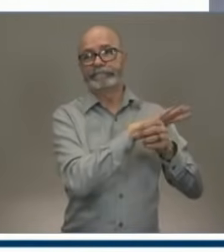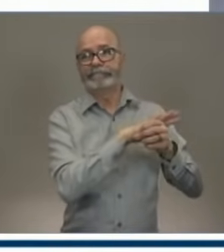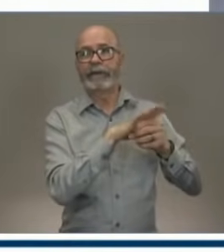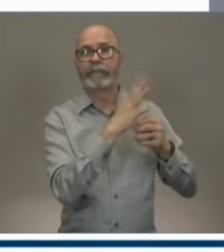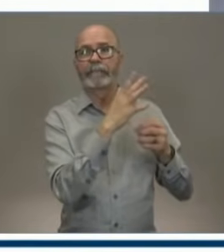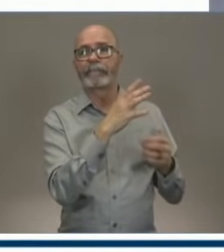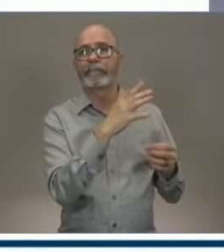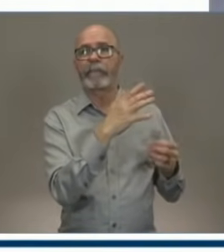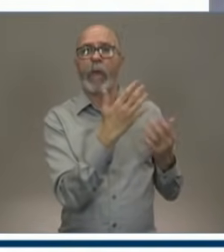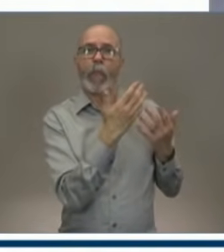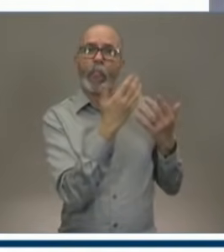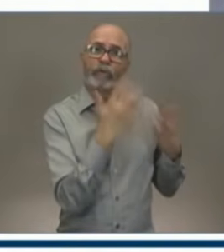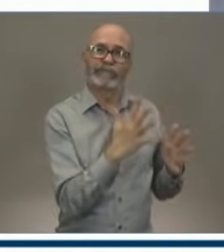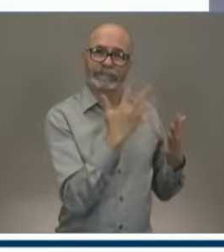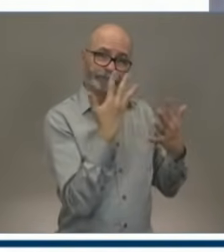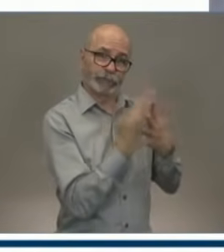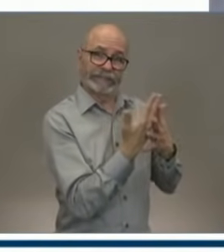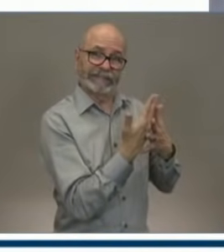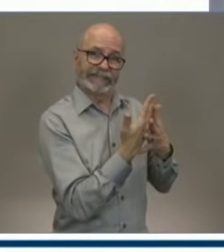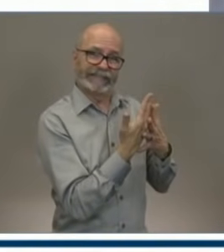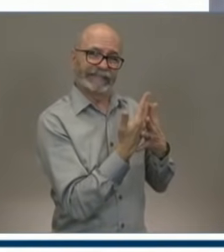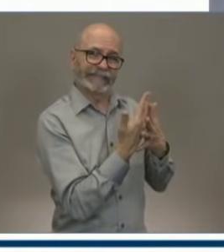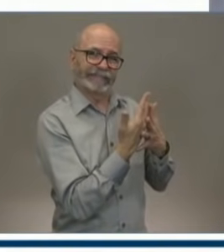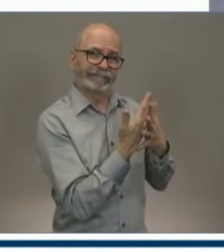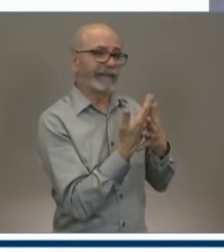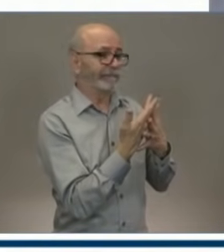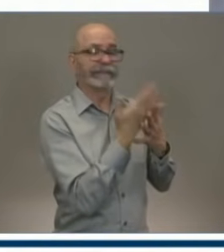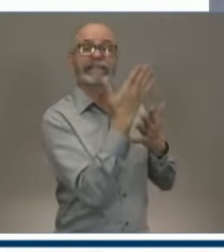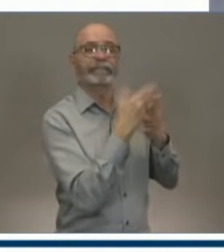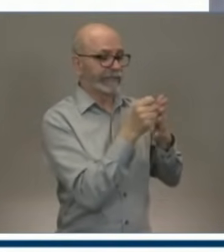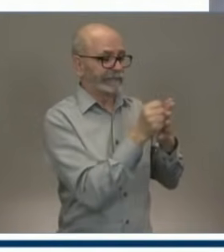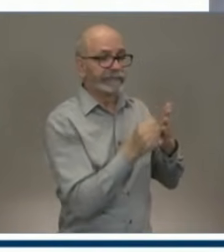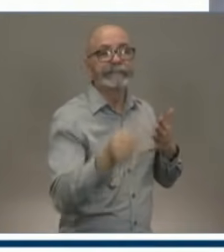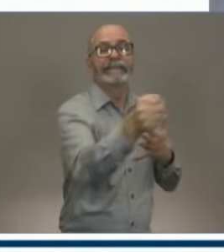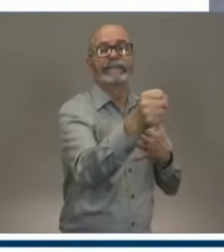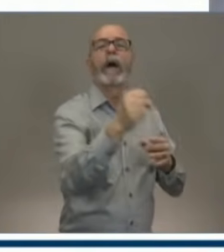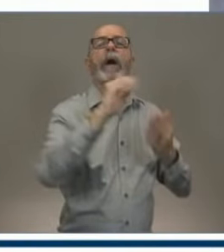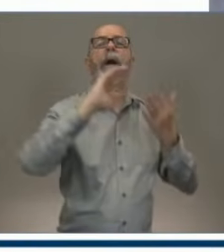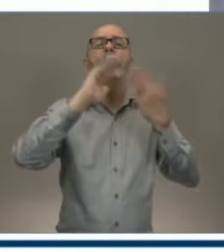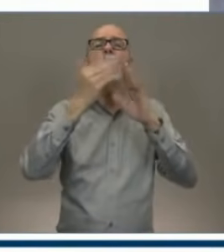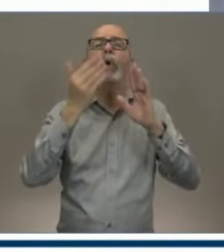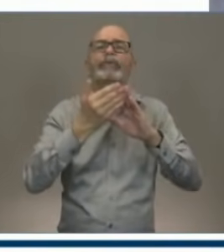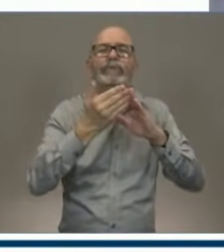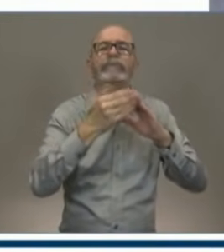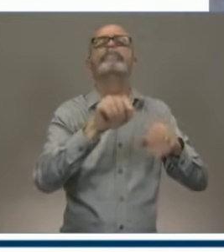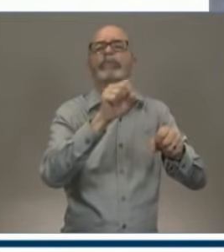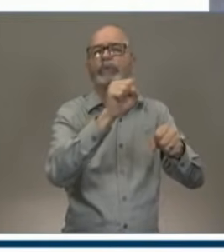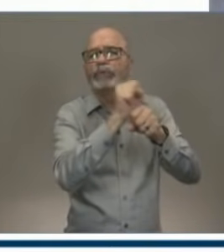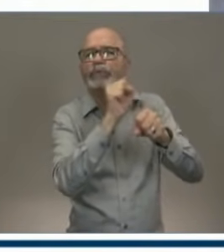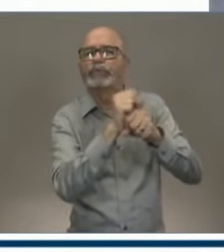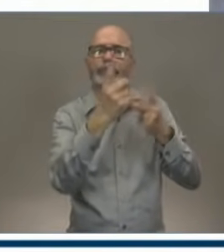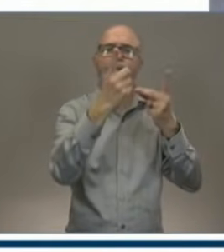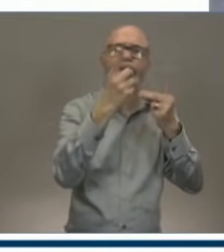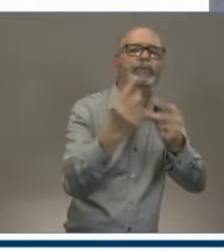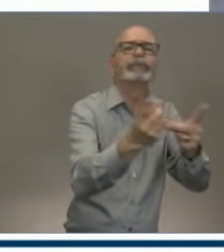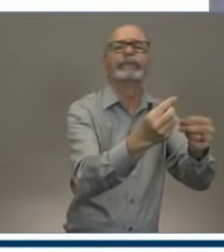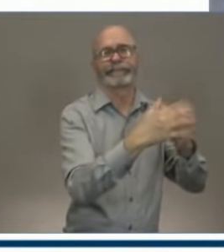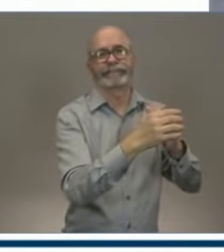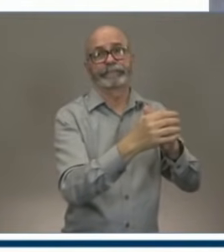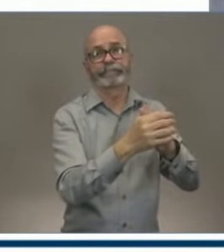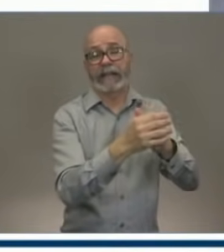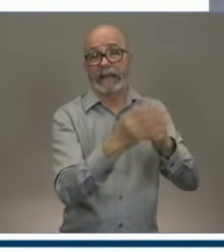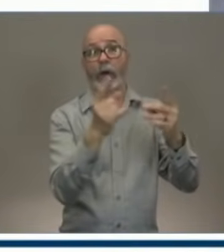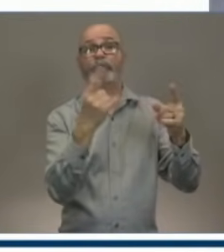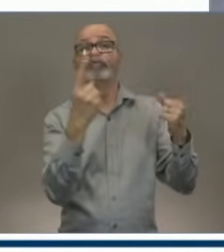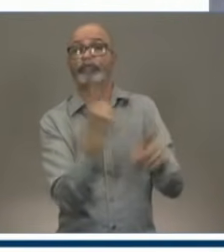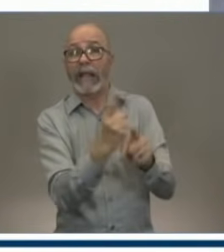prison, or doing part of that in the community. I don't know if those restrictions have been lifted. Mike, I can check